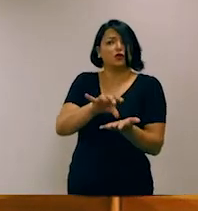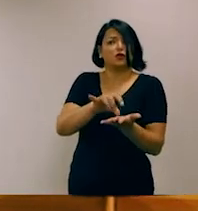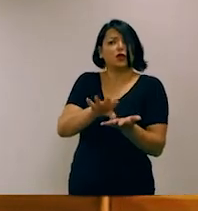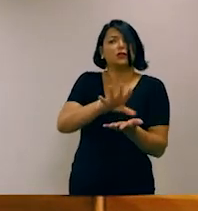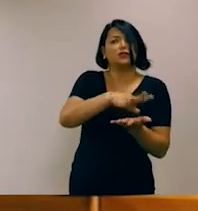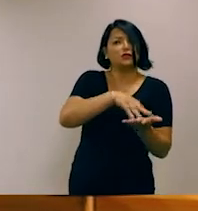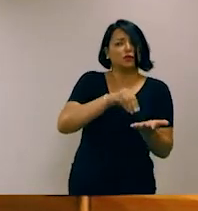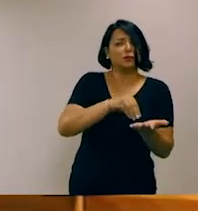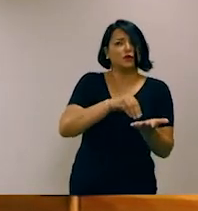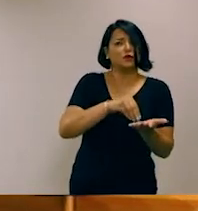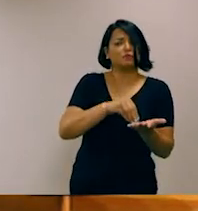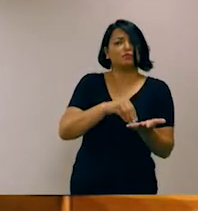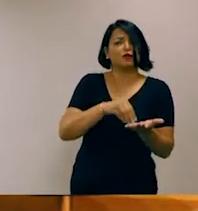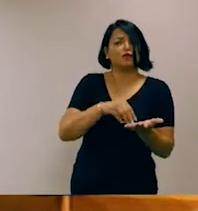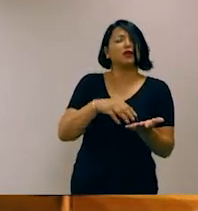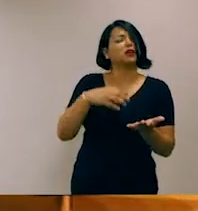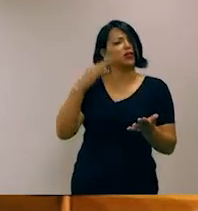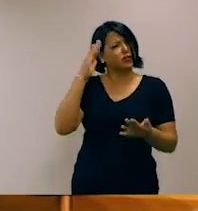so,